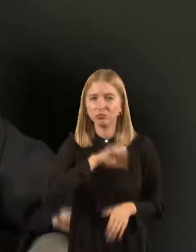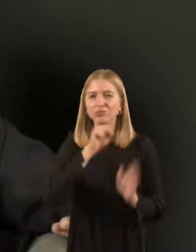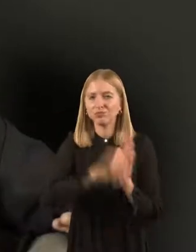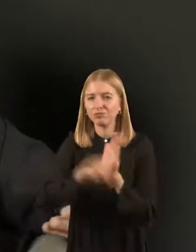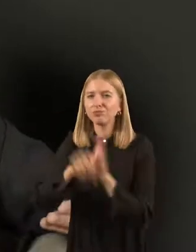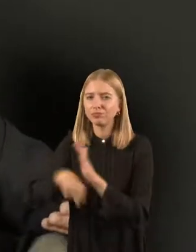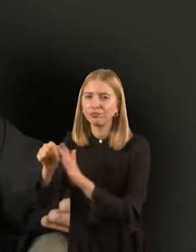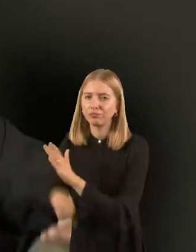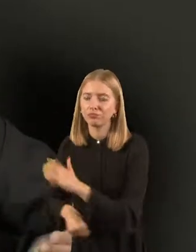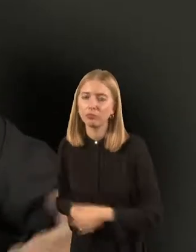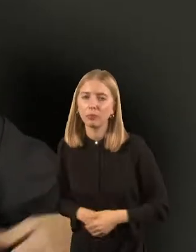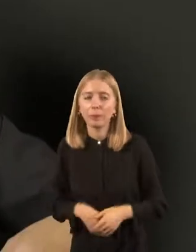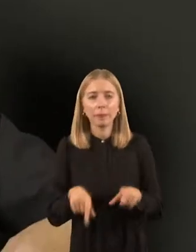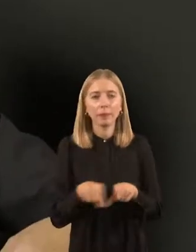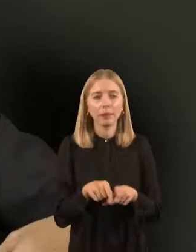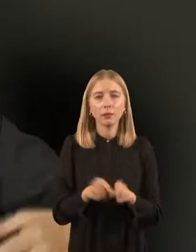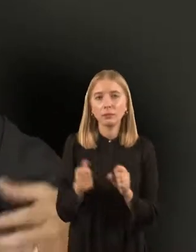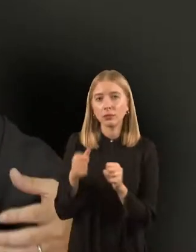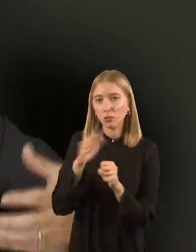are